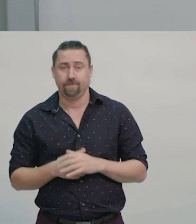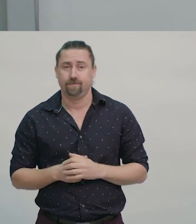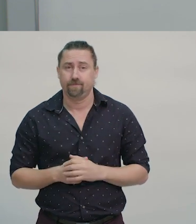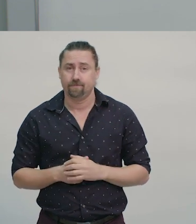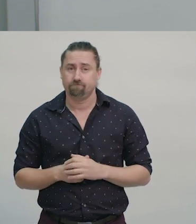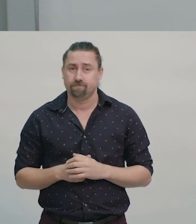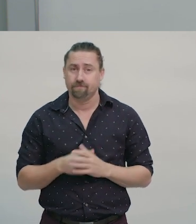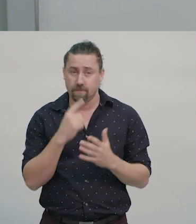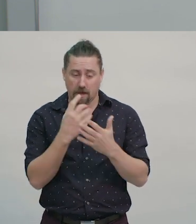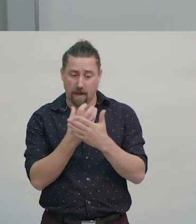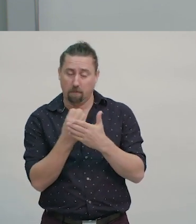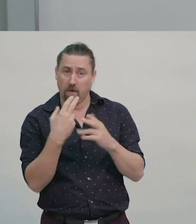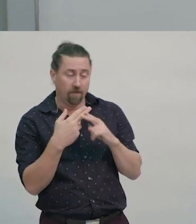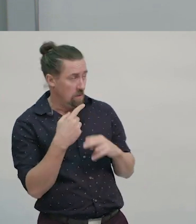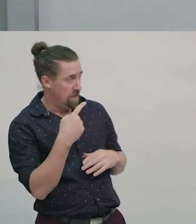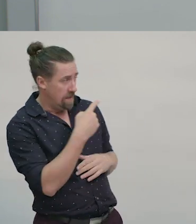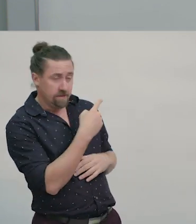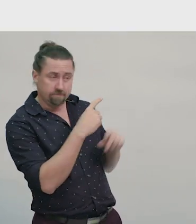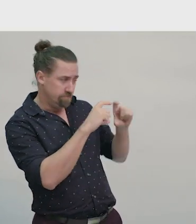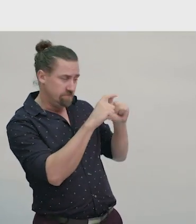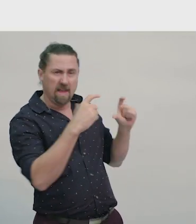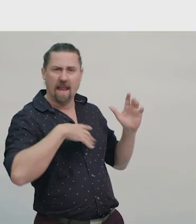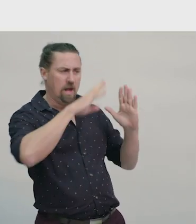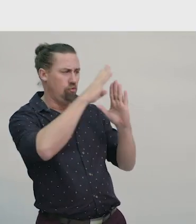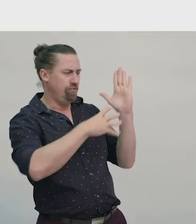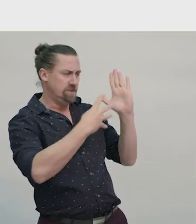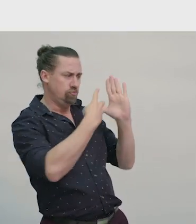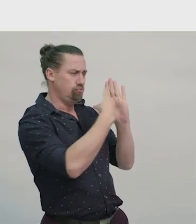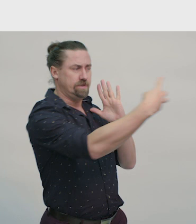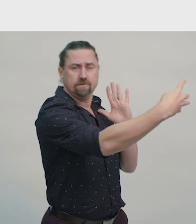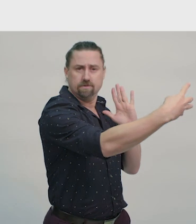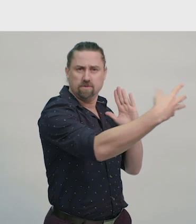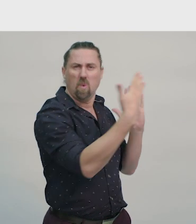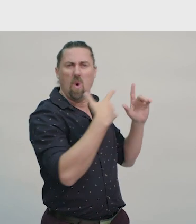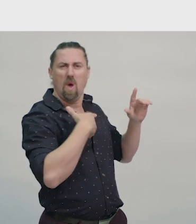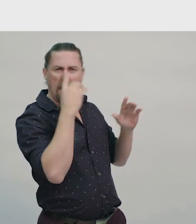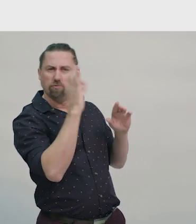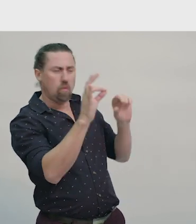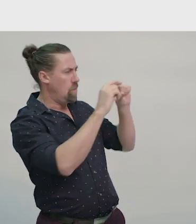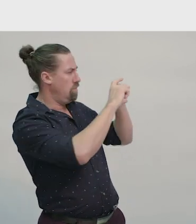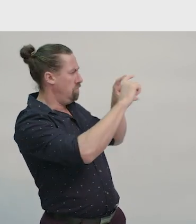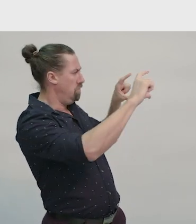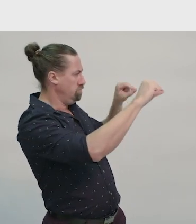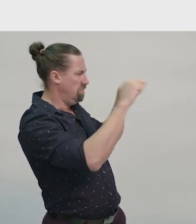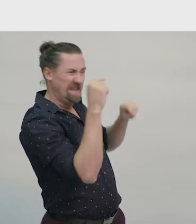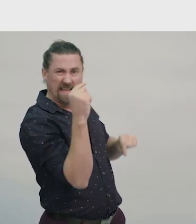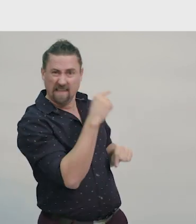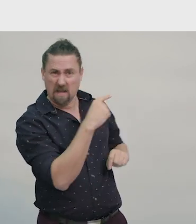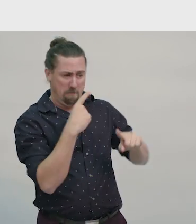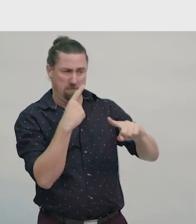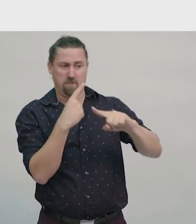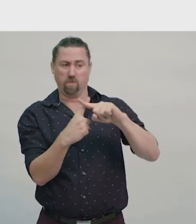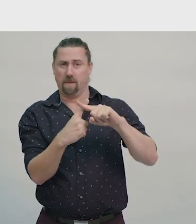To multiply numbers using the area model, we use grid paper, or draw rectangles or squares to represent